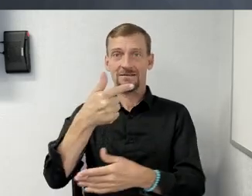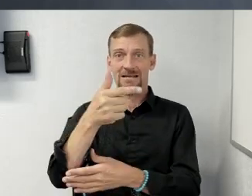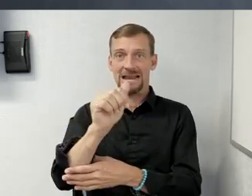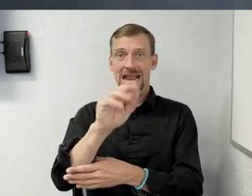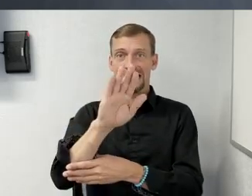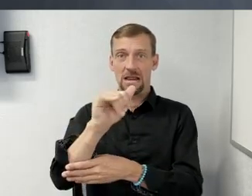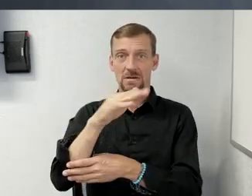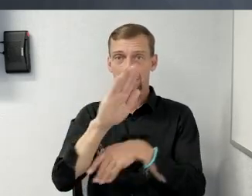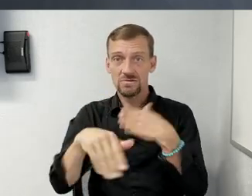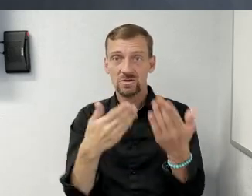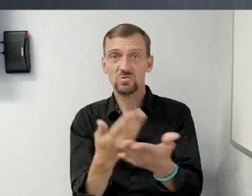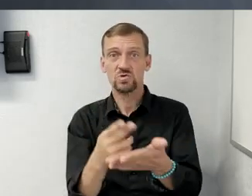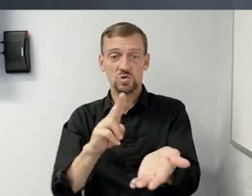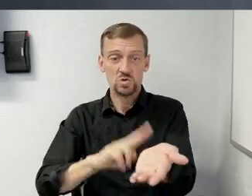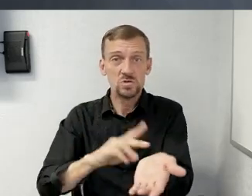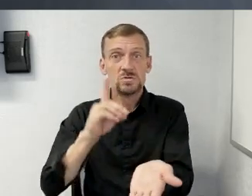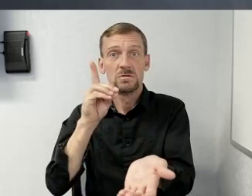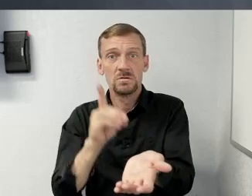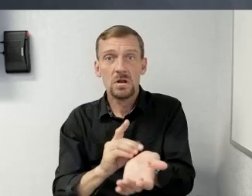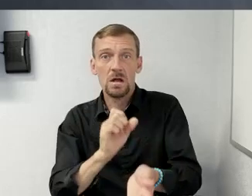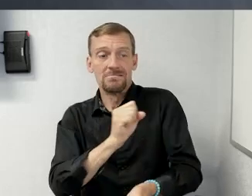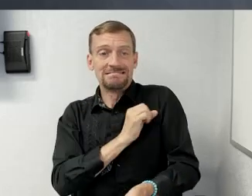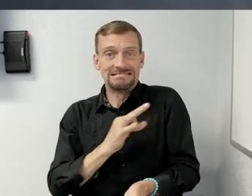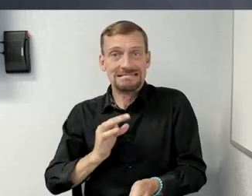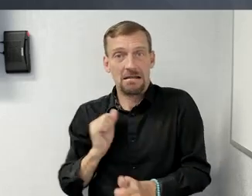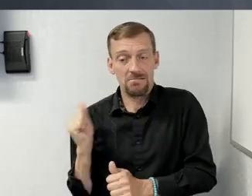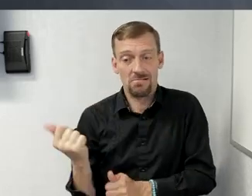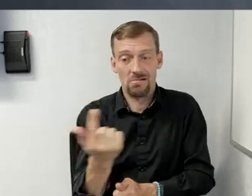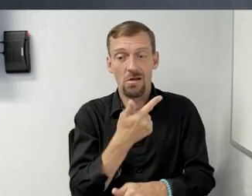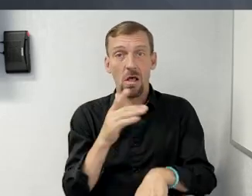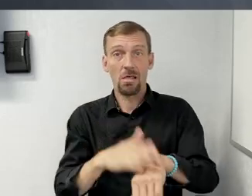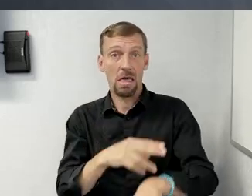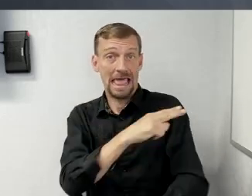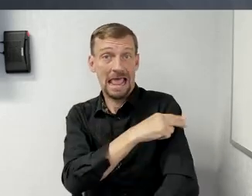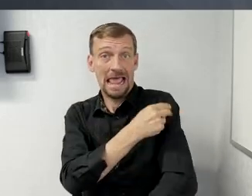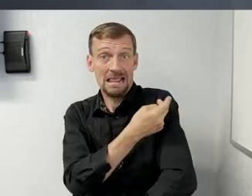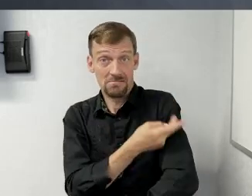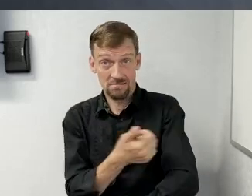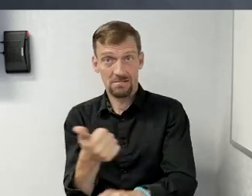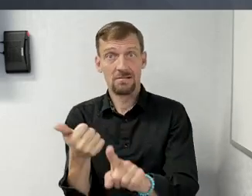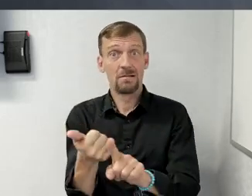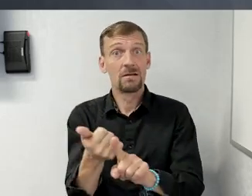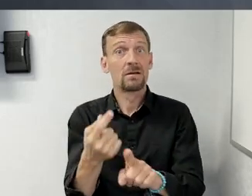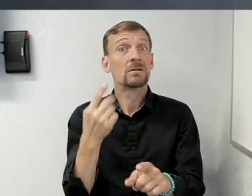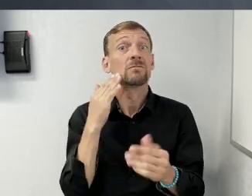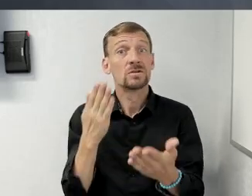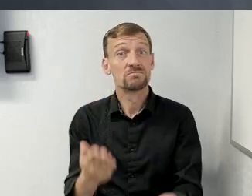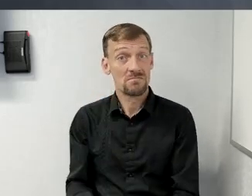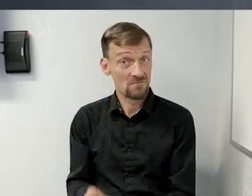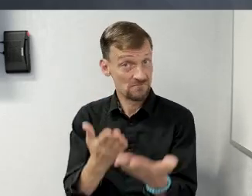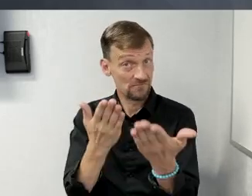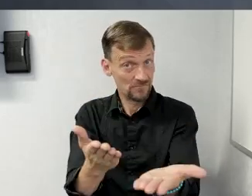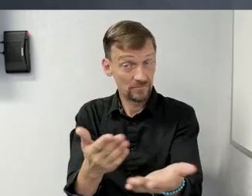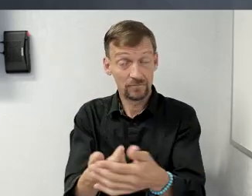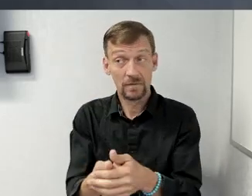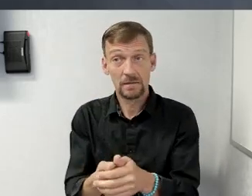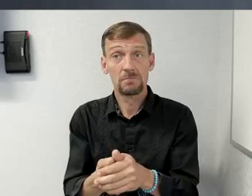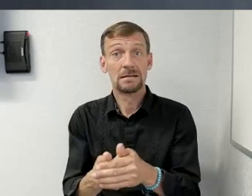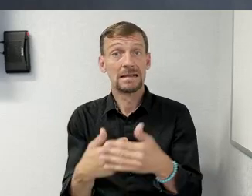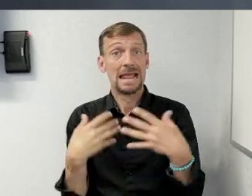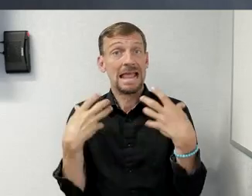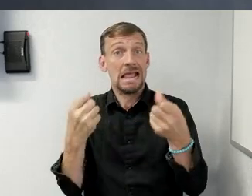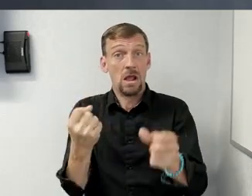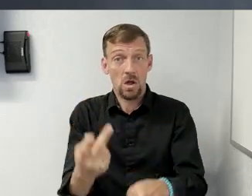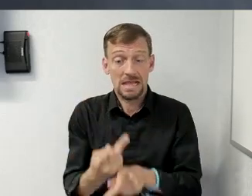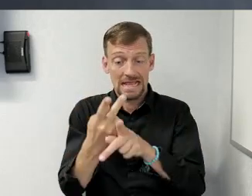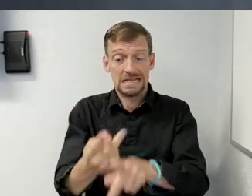executive team and the nurses and the doctors and the staff on this hospital for providing health